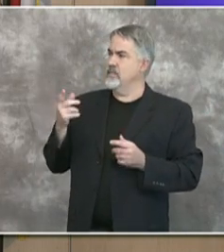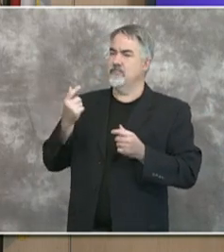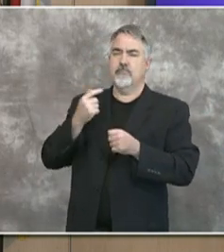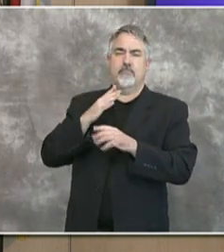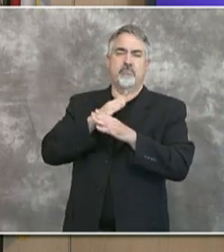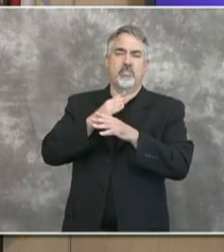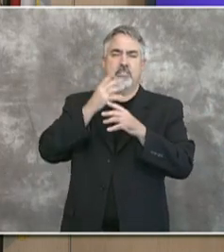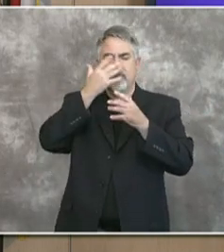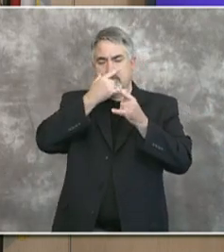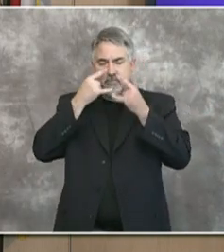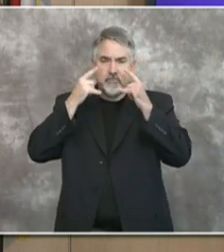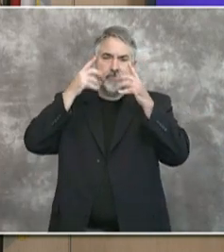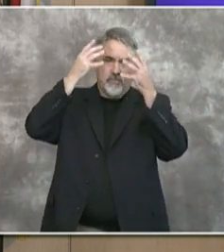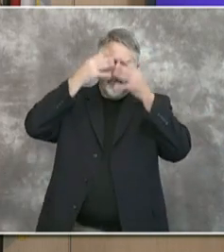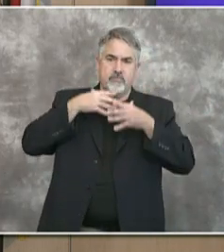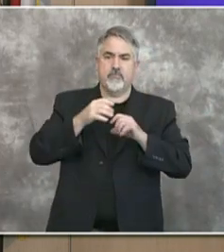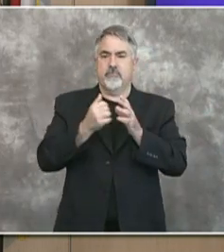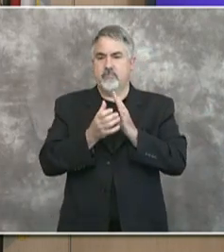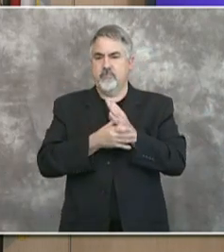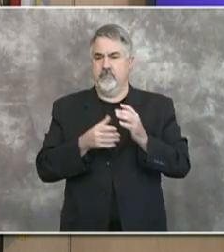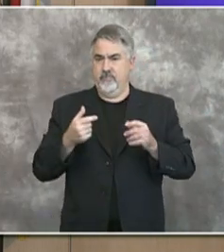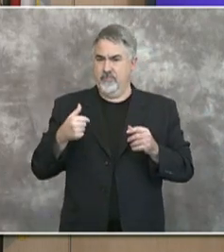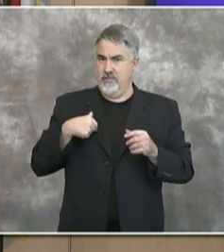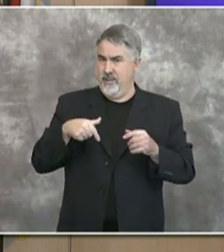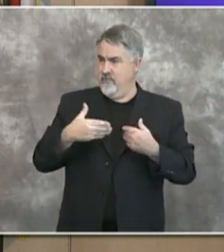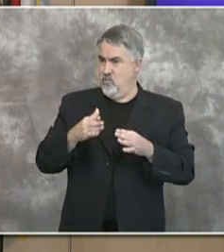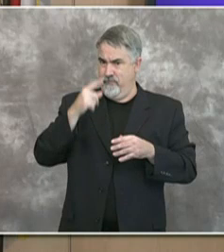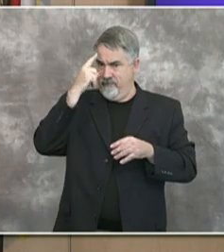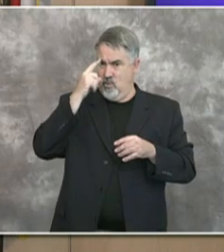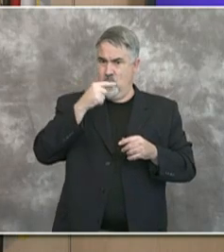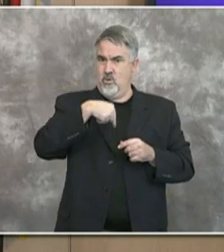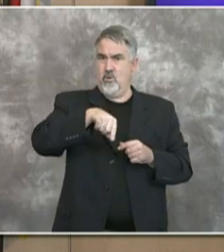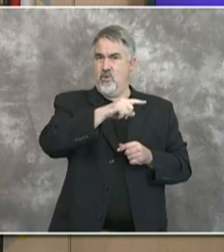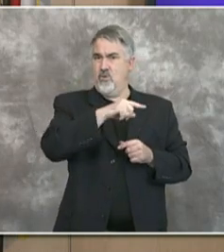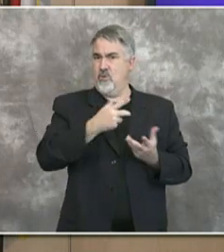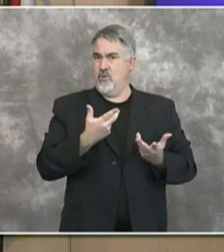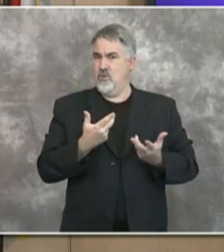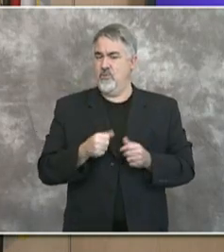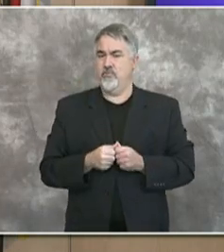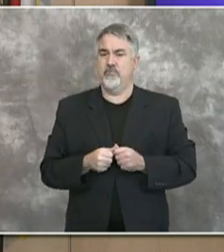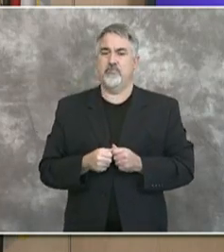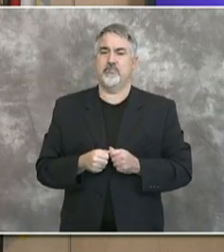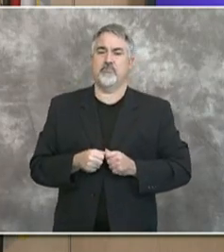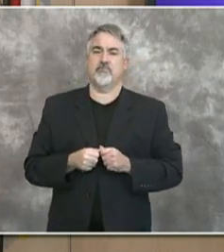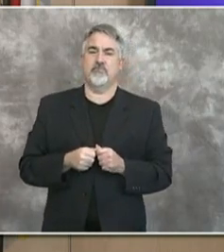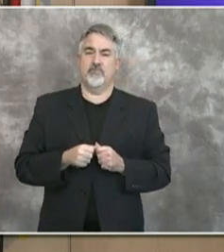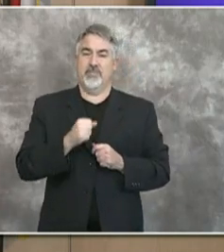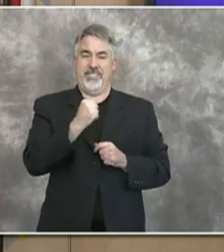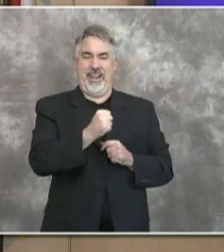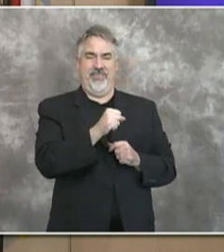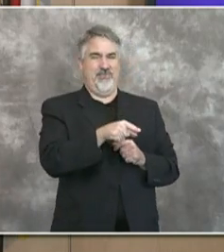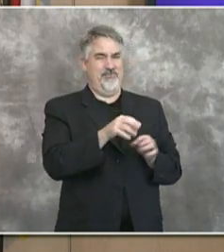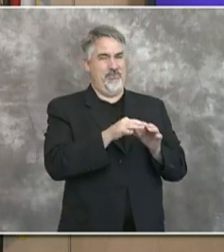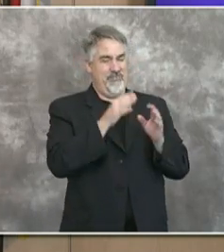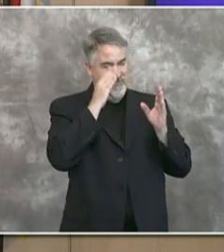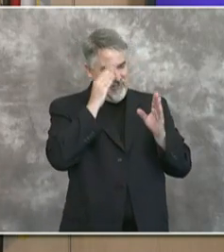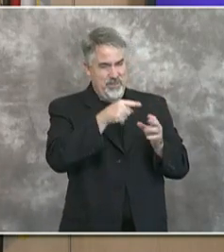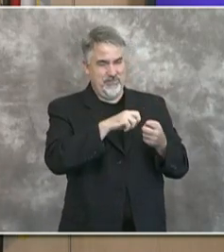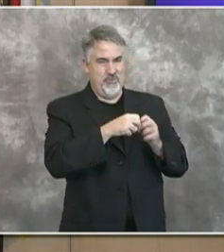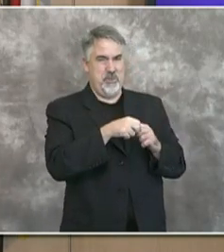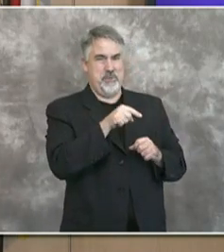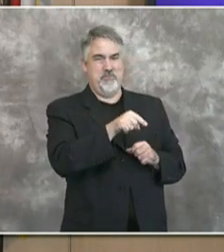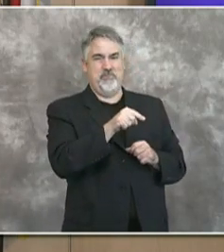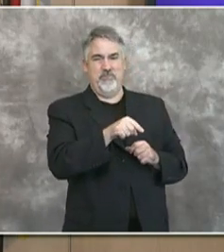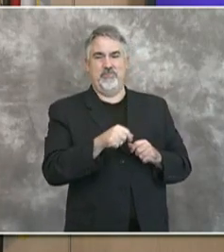healthcare capacity for San Diego County, and in particular those in the southern part of our county, and for the state to consider